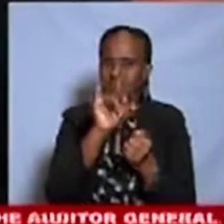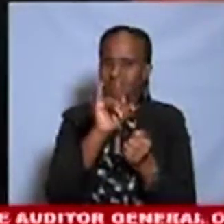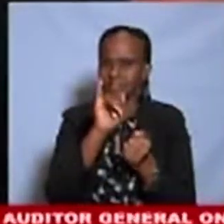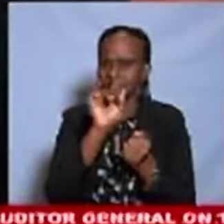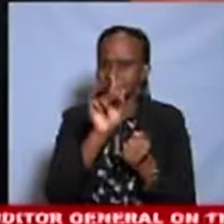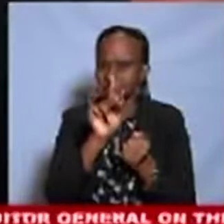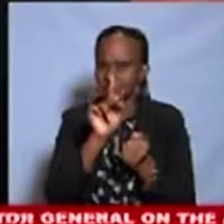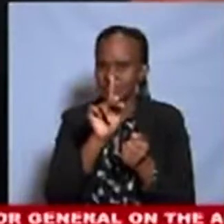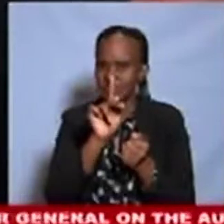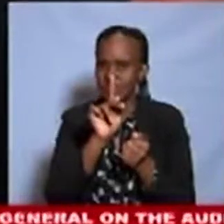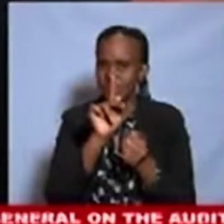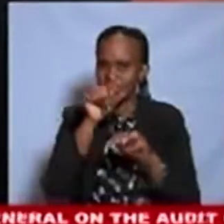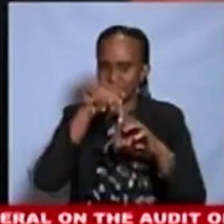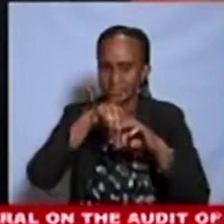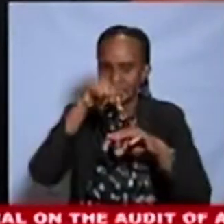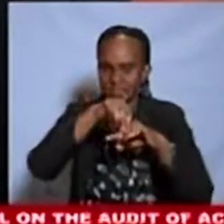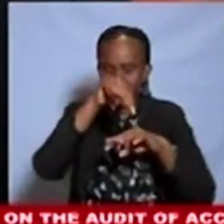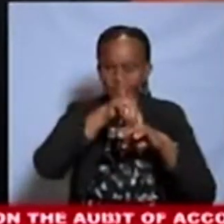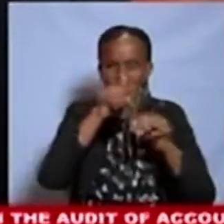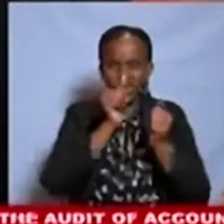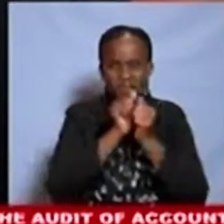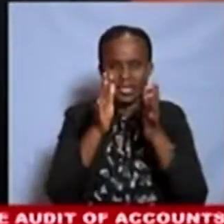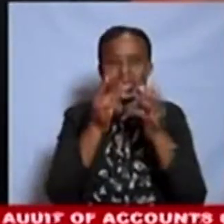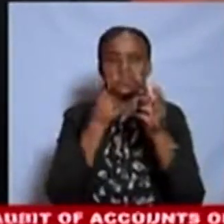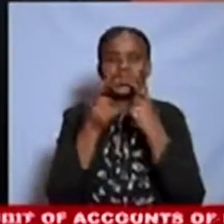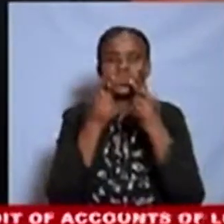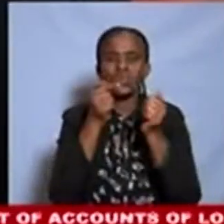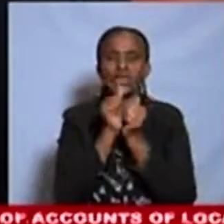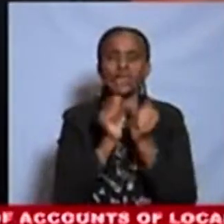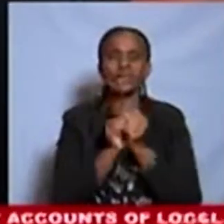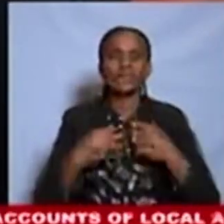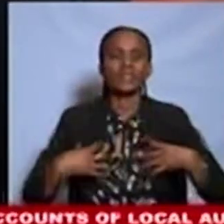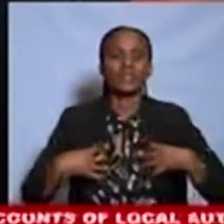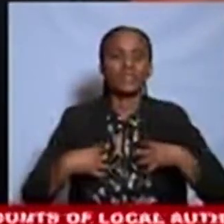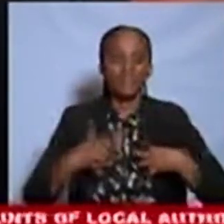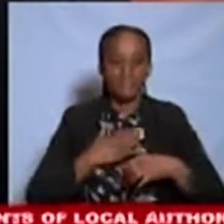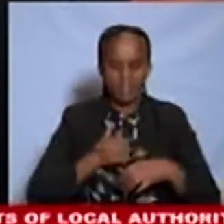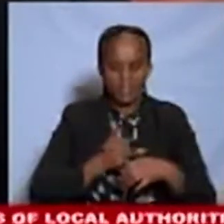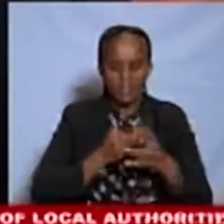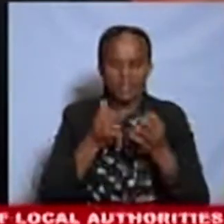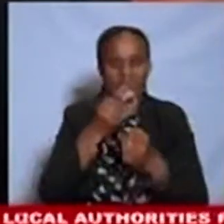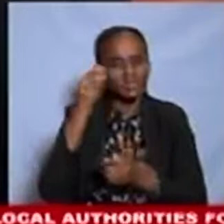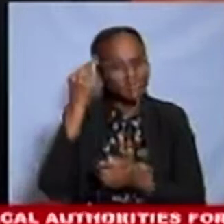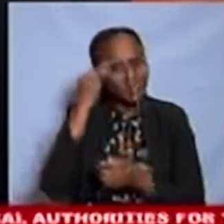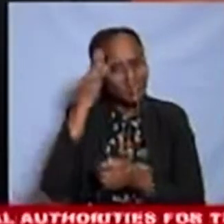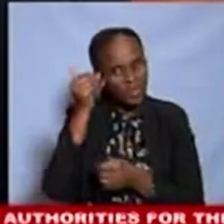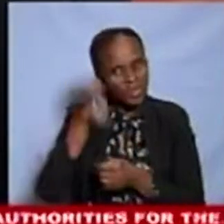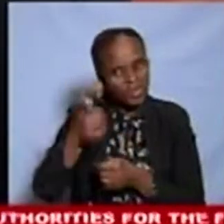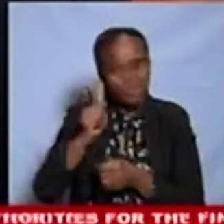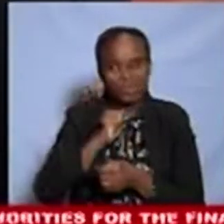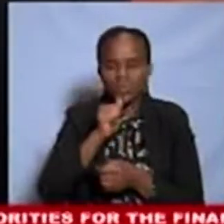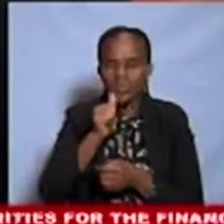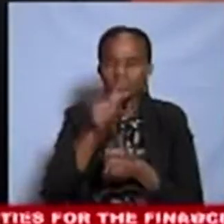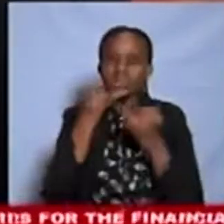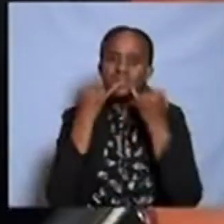mentioning the animals. I would want to find out, why didn't you mention